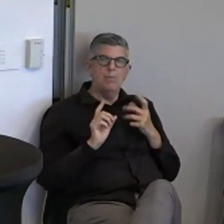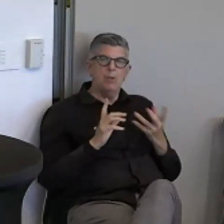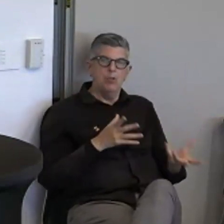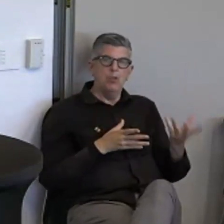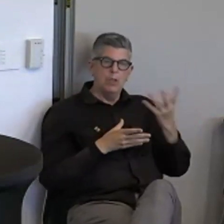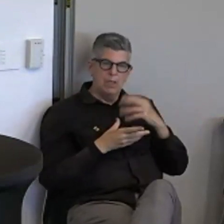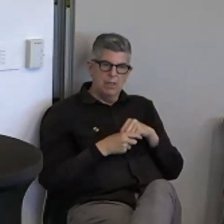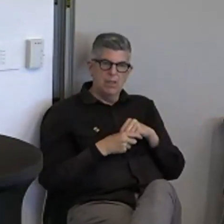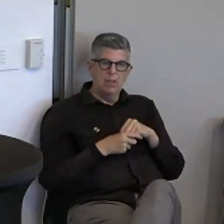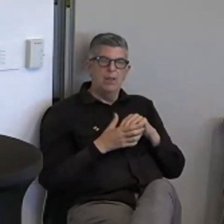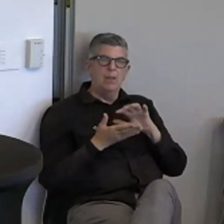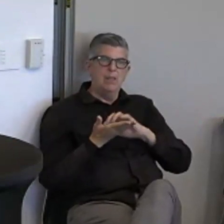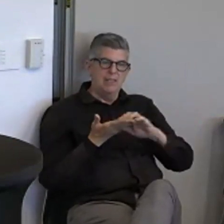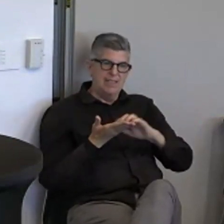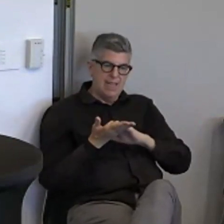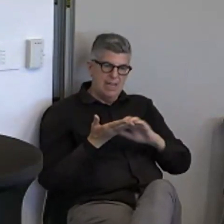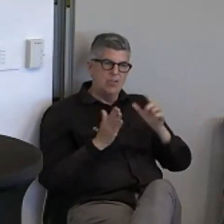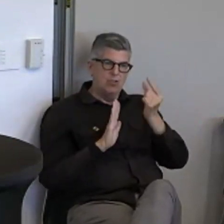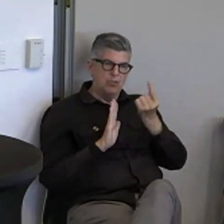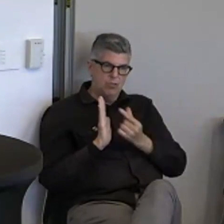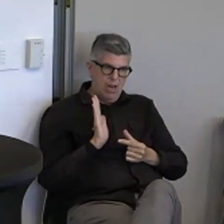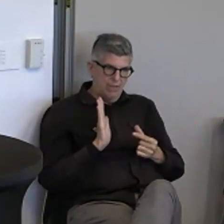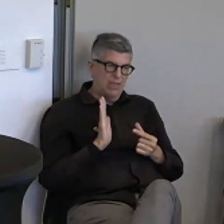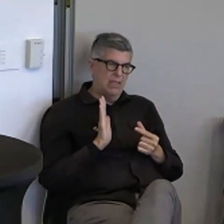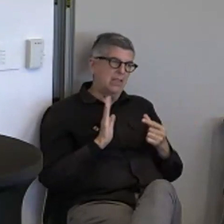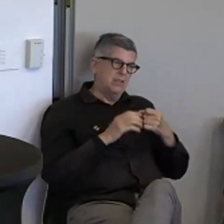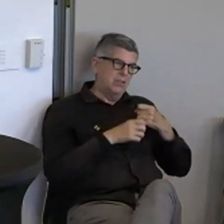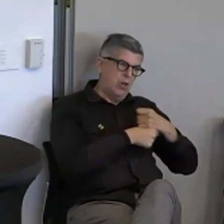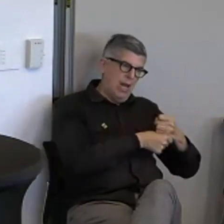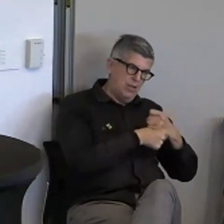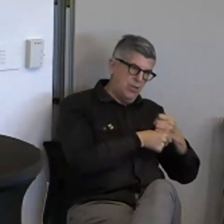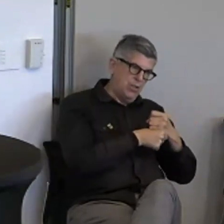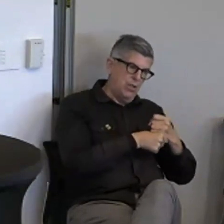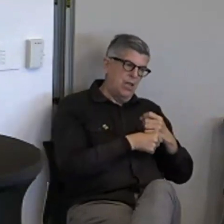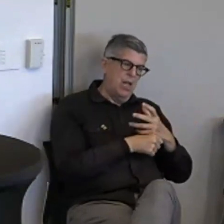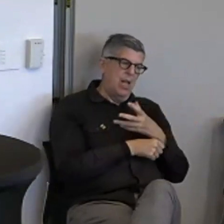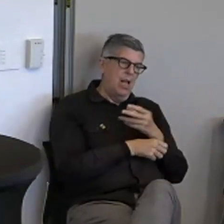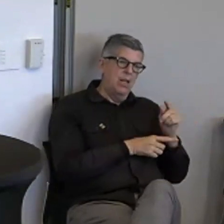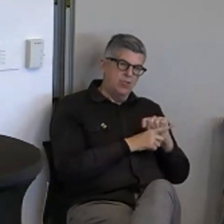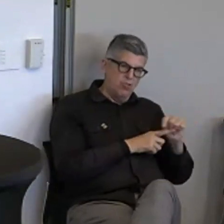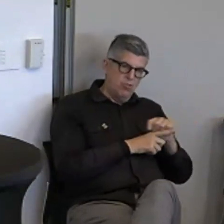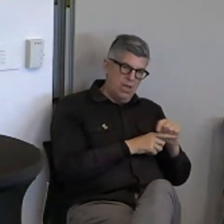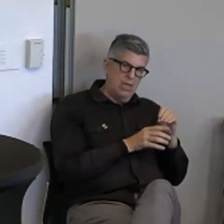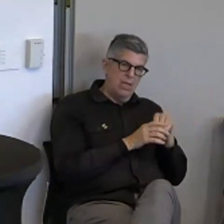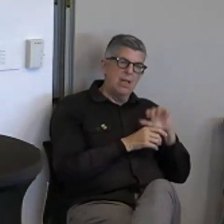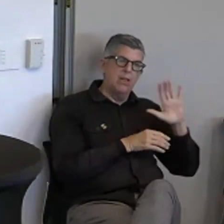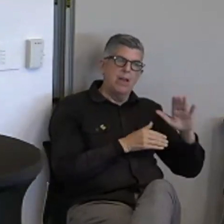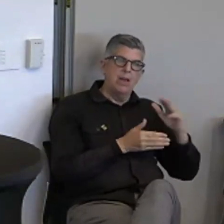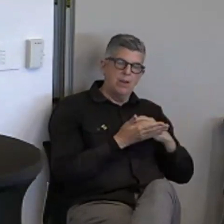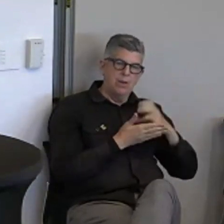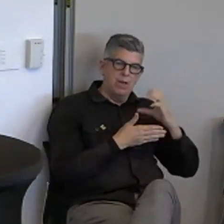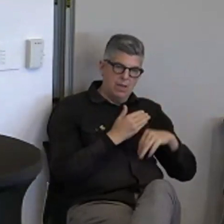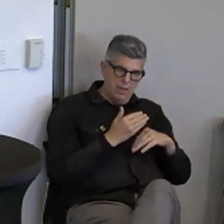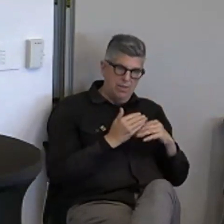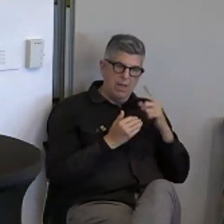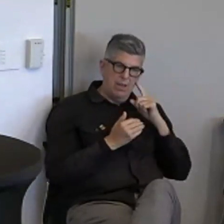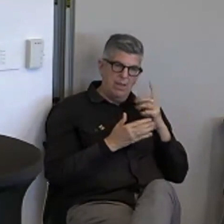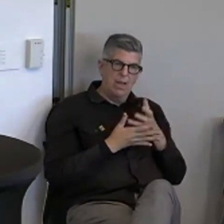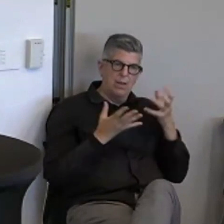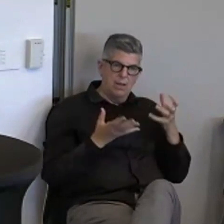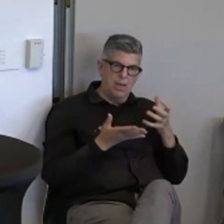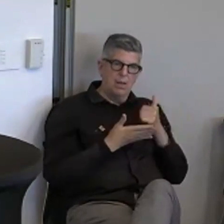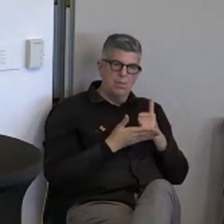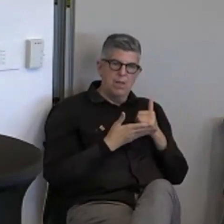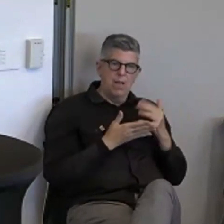graphics creation and training in their curriculum, which I think would help a lot.